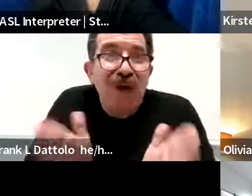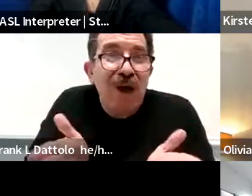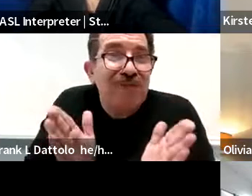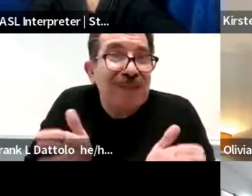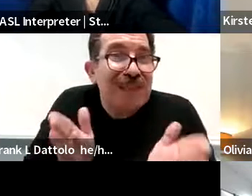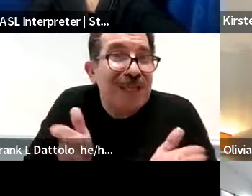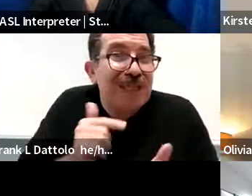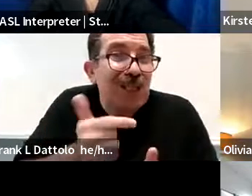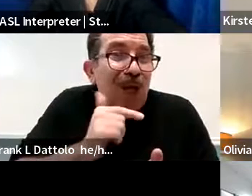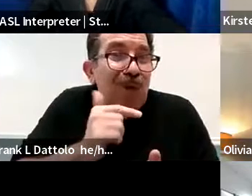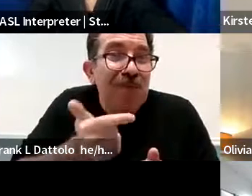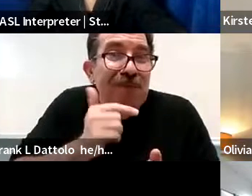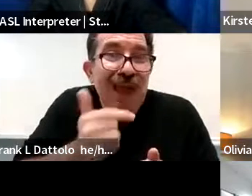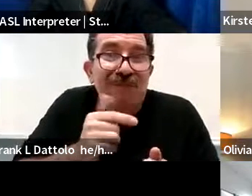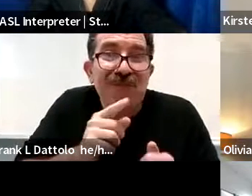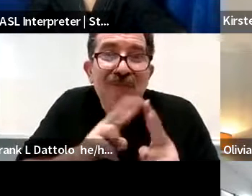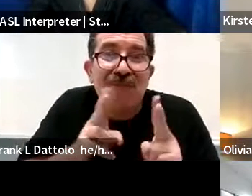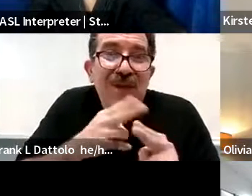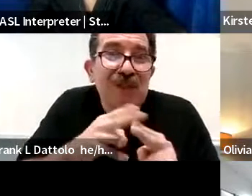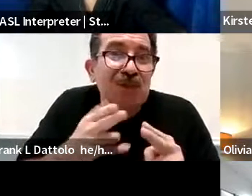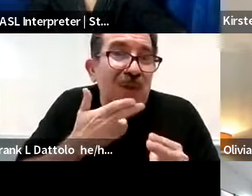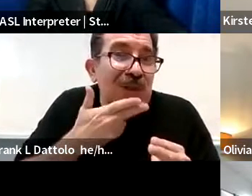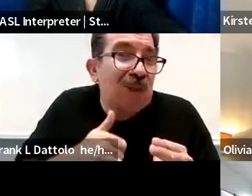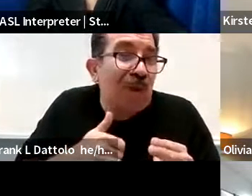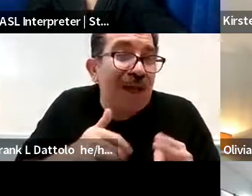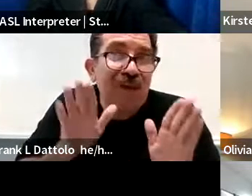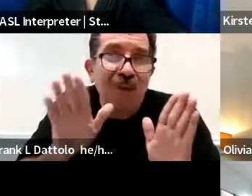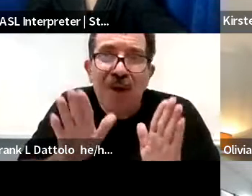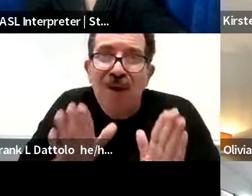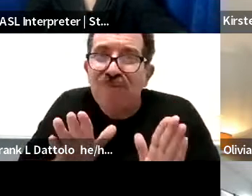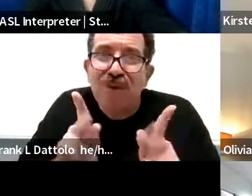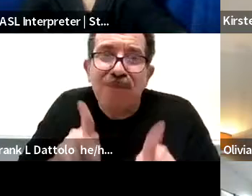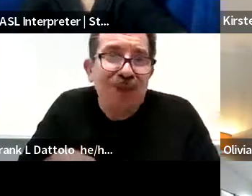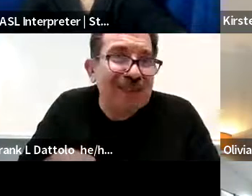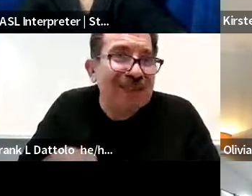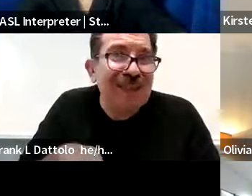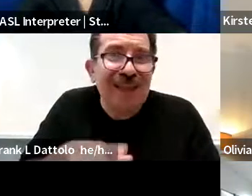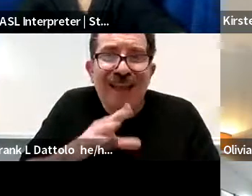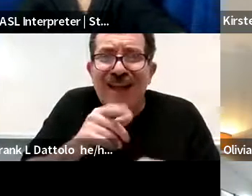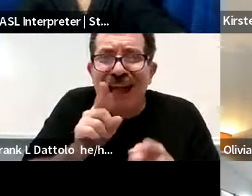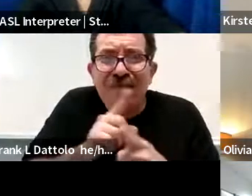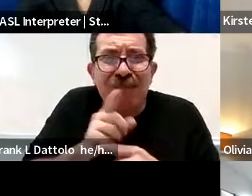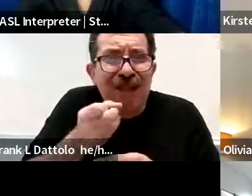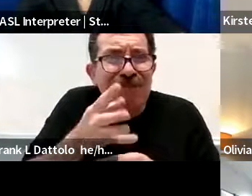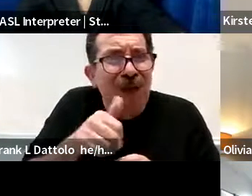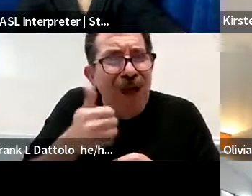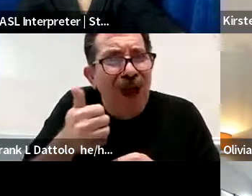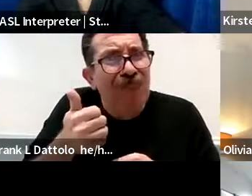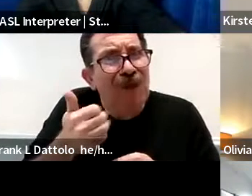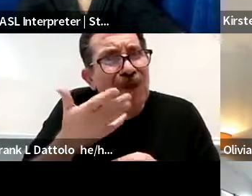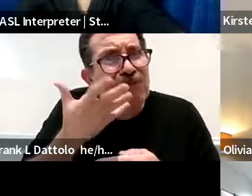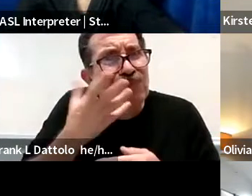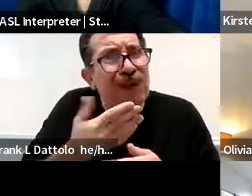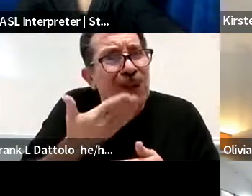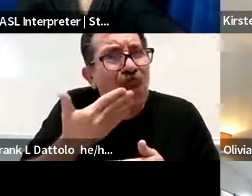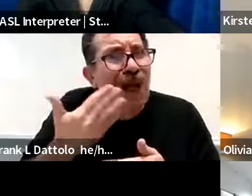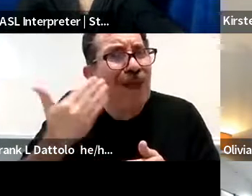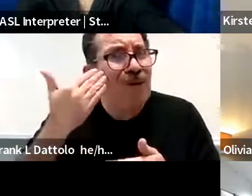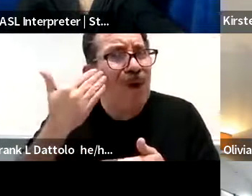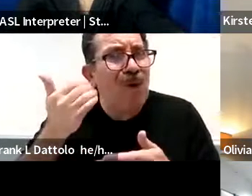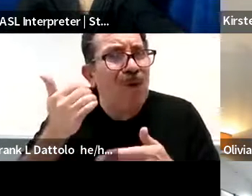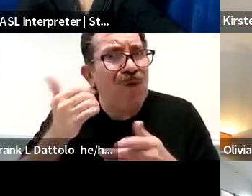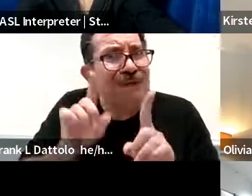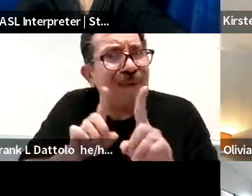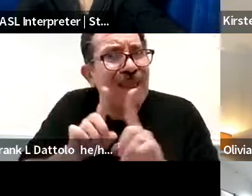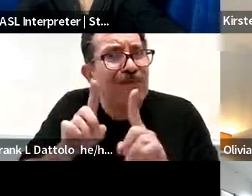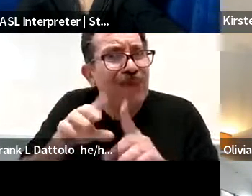in one of their shows. I had a great conversation, very short and sweet, but she was such a wonderful person. And I met